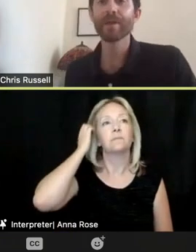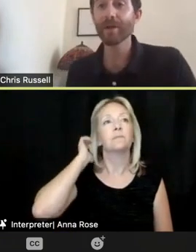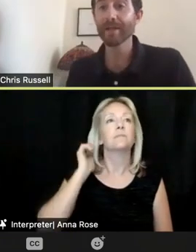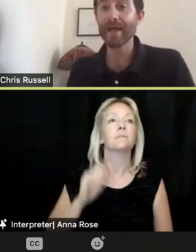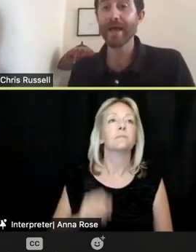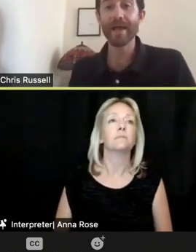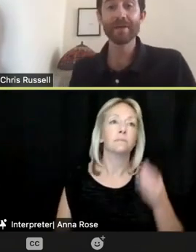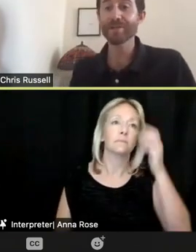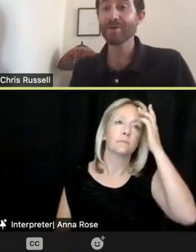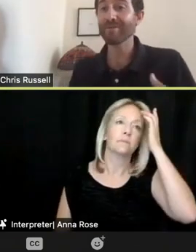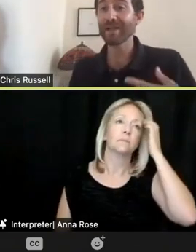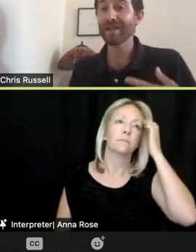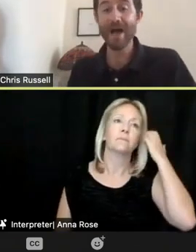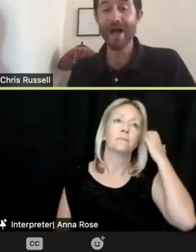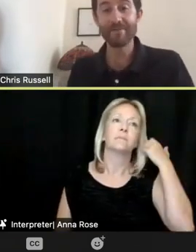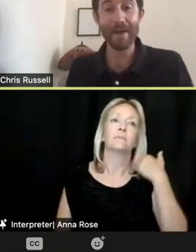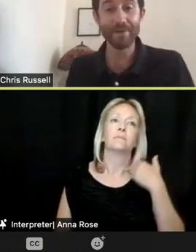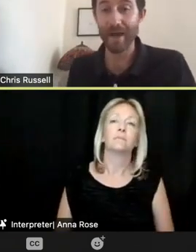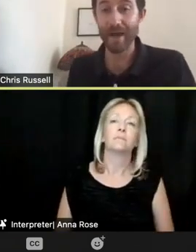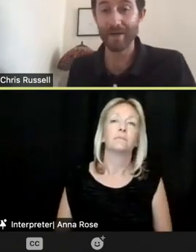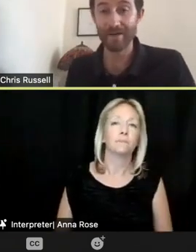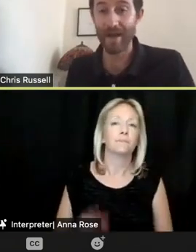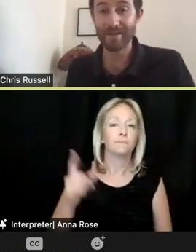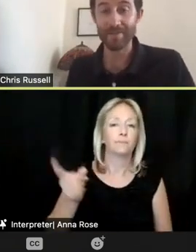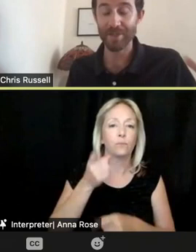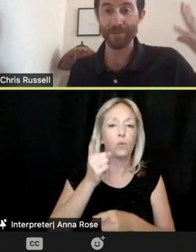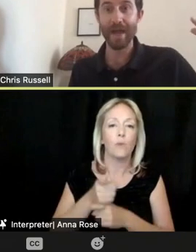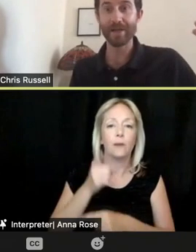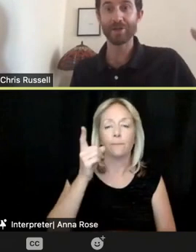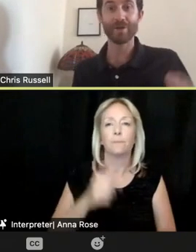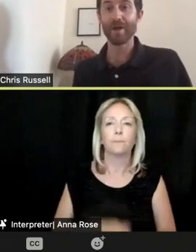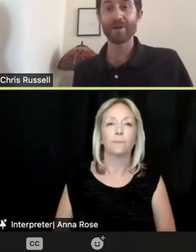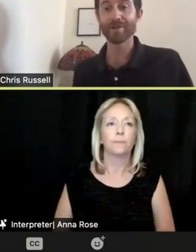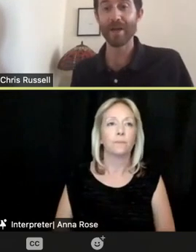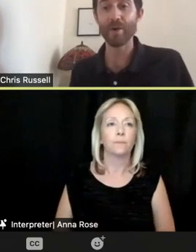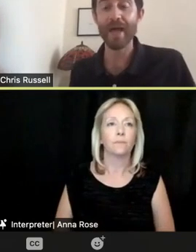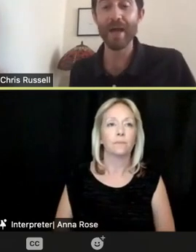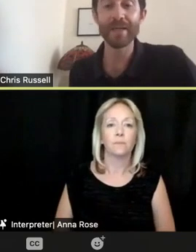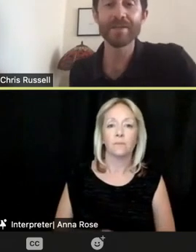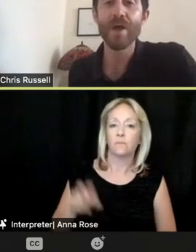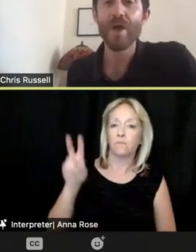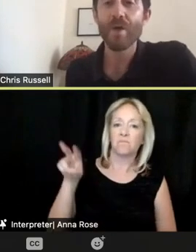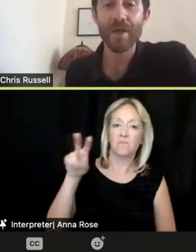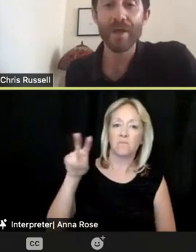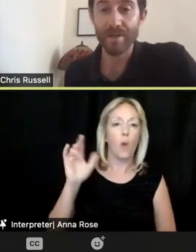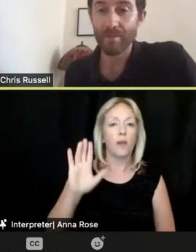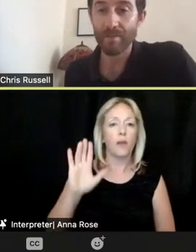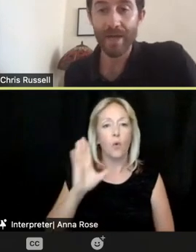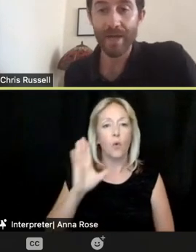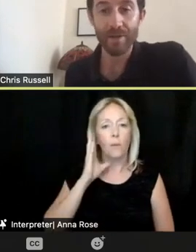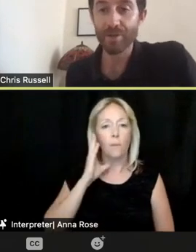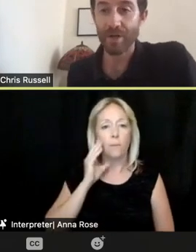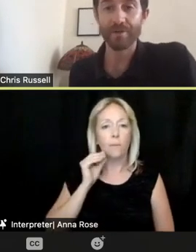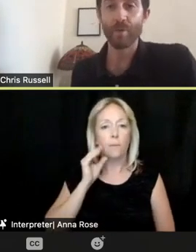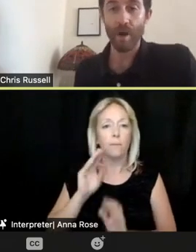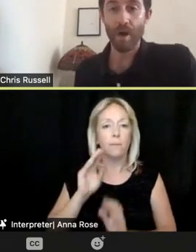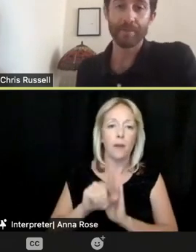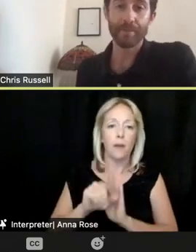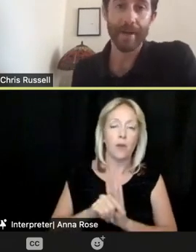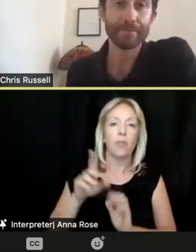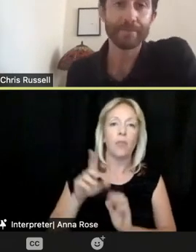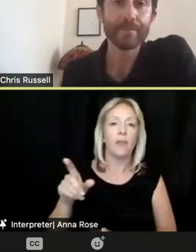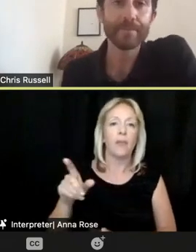Right, we can look at that, and because you have a lot of abstract concepts in your mind, you can understand what that means. It's the molecular structure